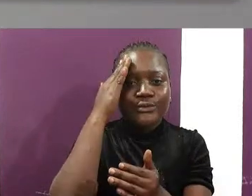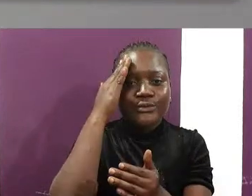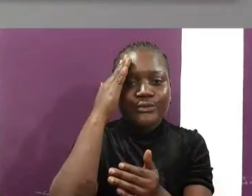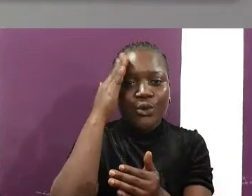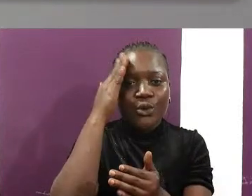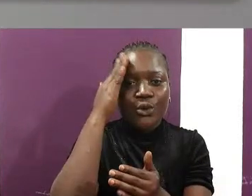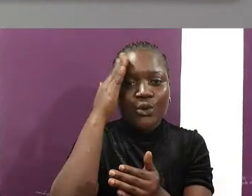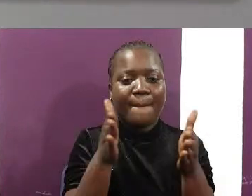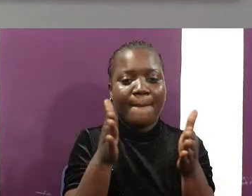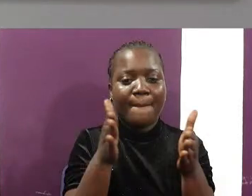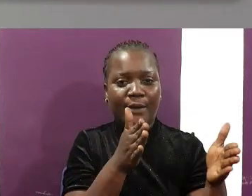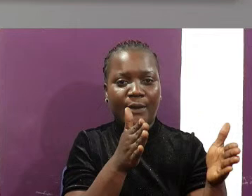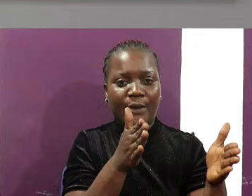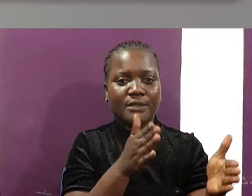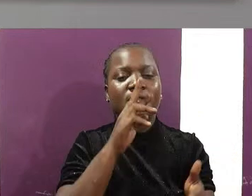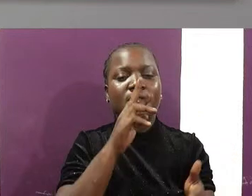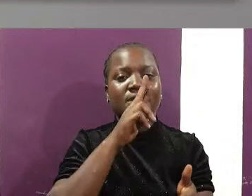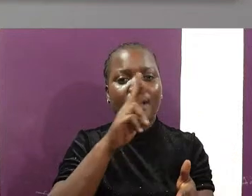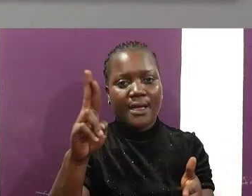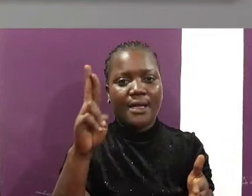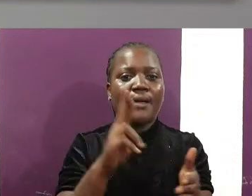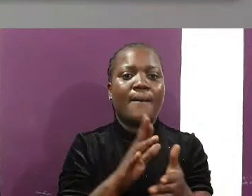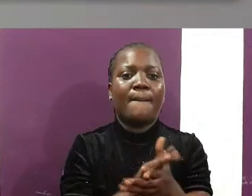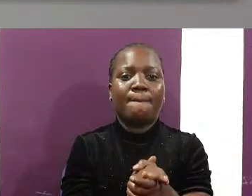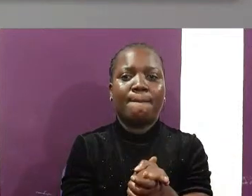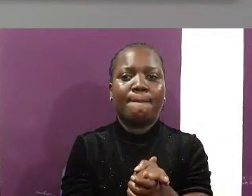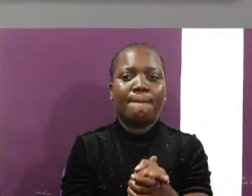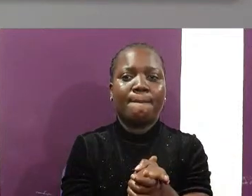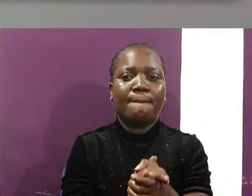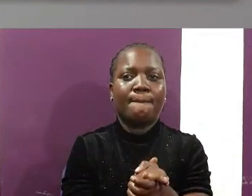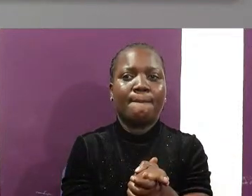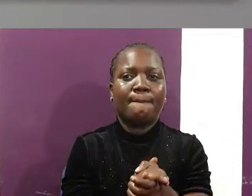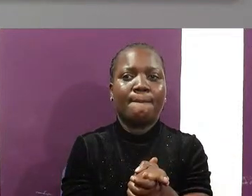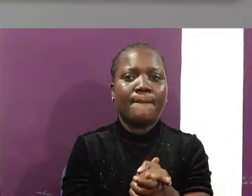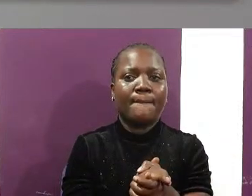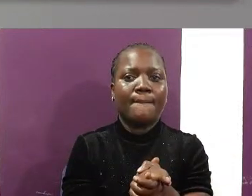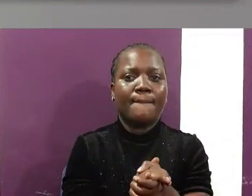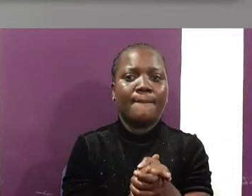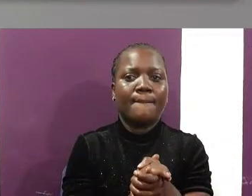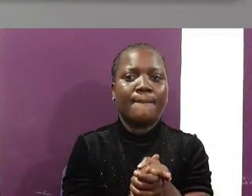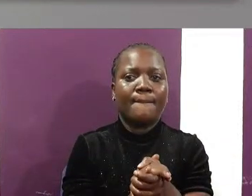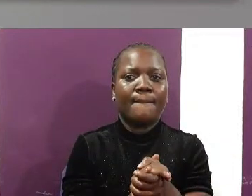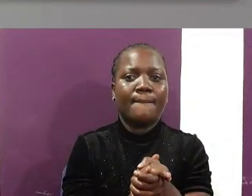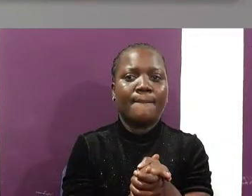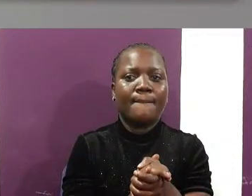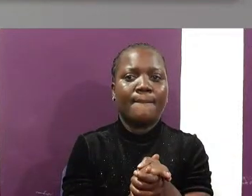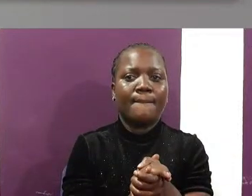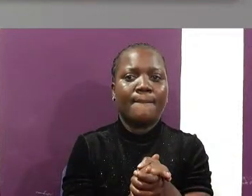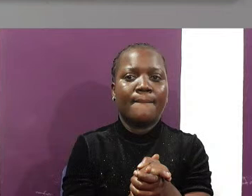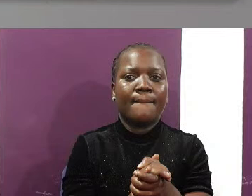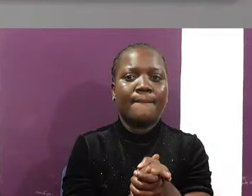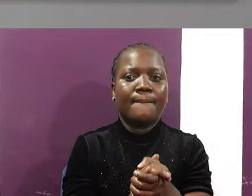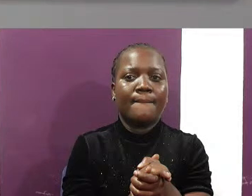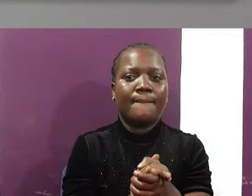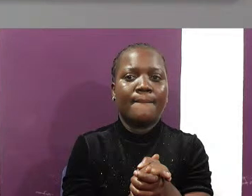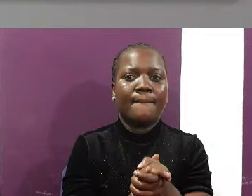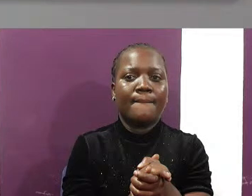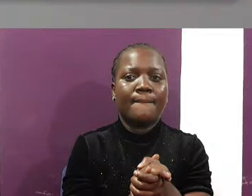There is no way that God would establish the church without also giving it a pattern for its